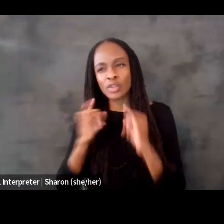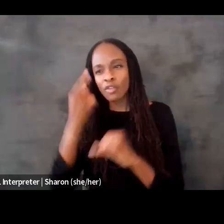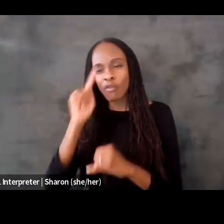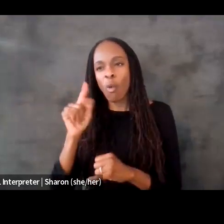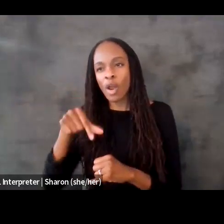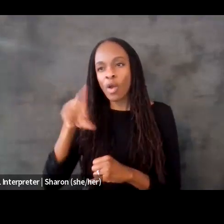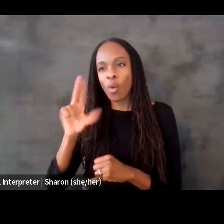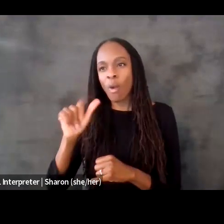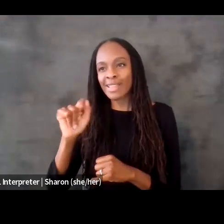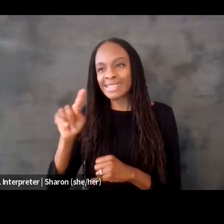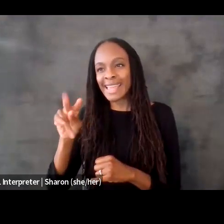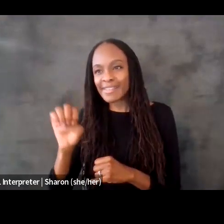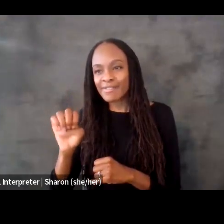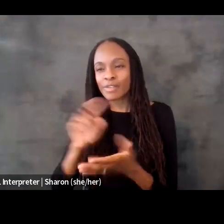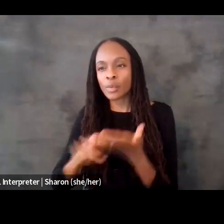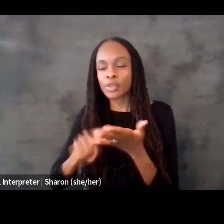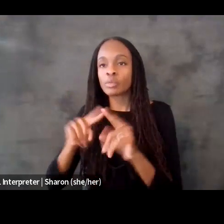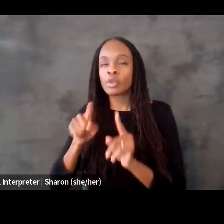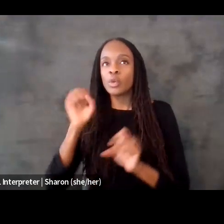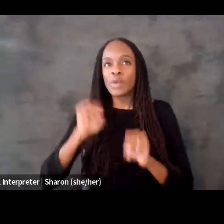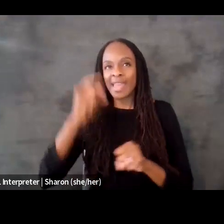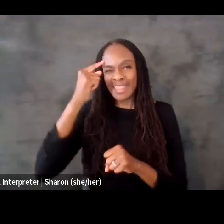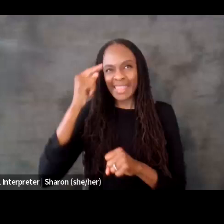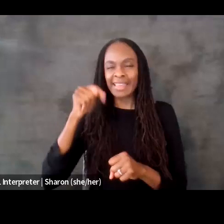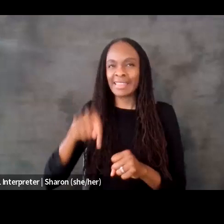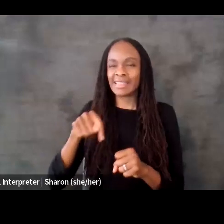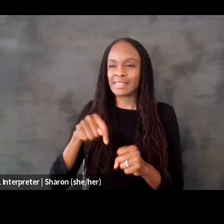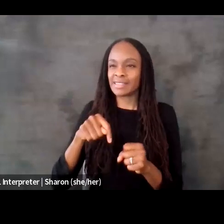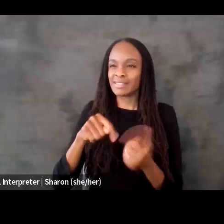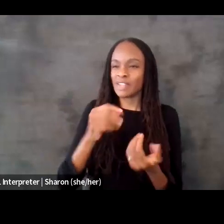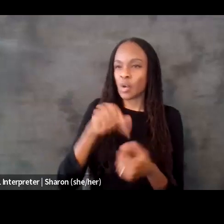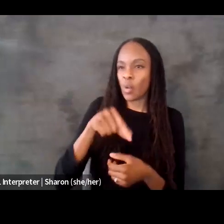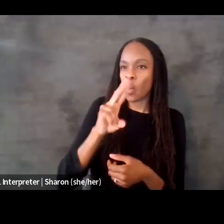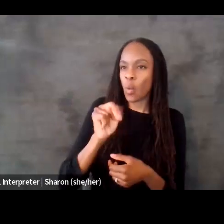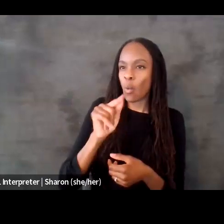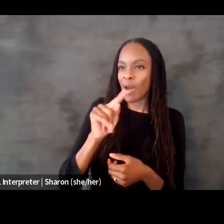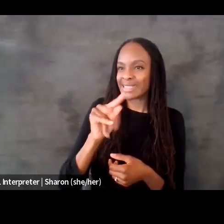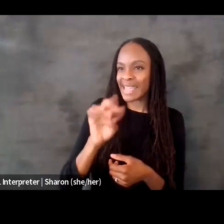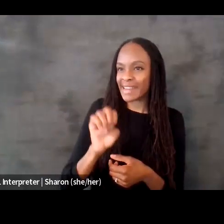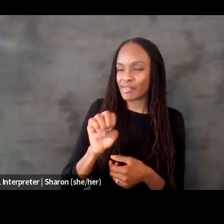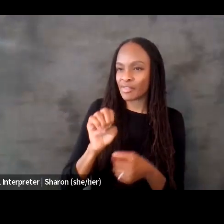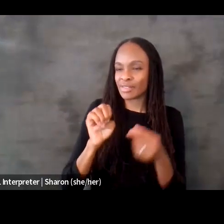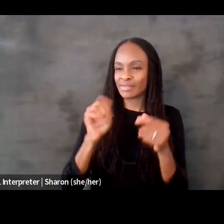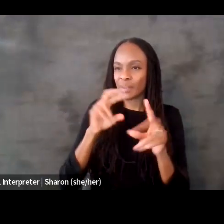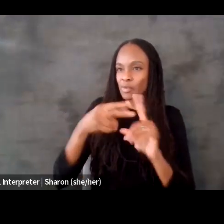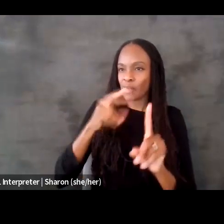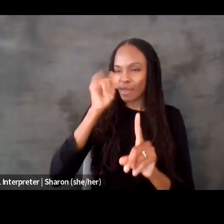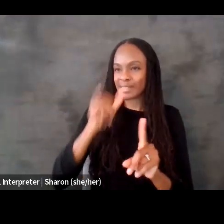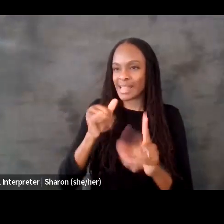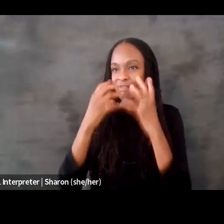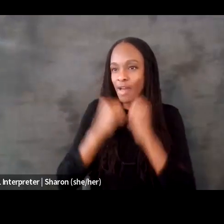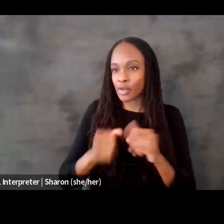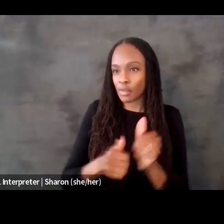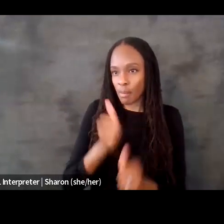up in that cycle of thinking in this quantitative frame because that's what's been valued the most. And so that's one of the things that I think can be a